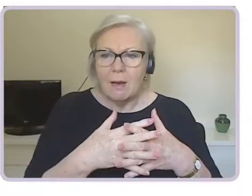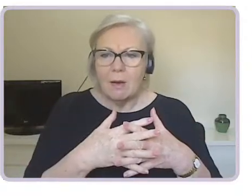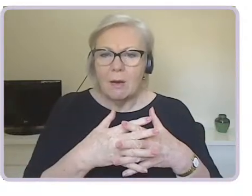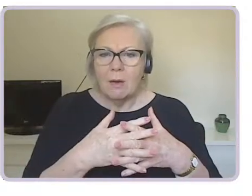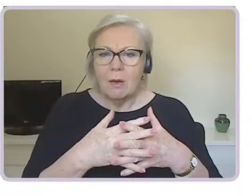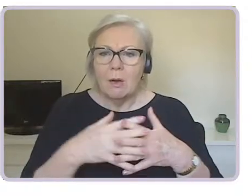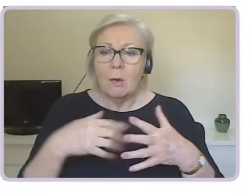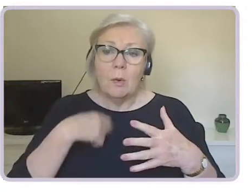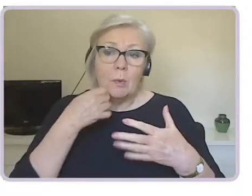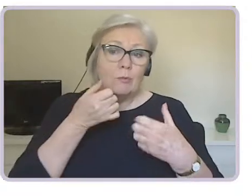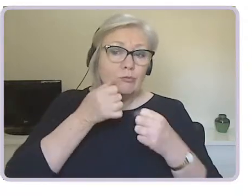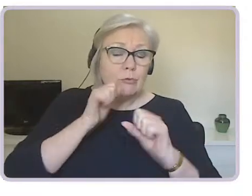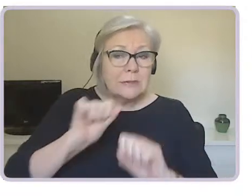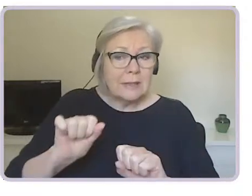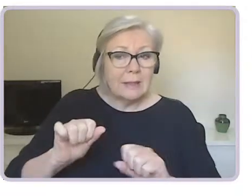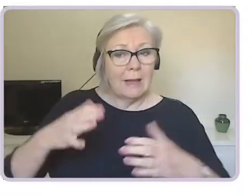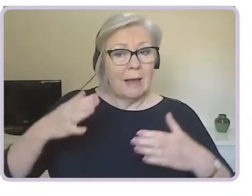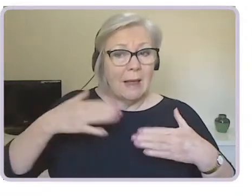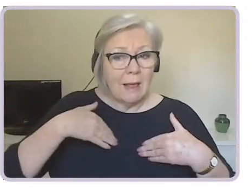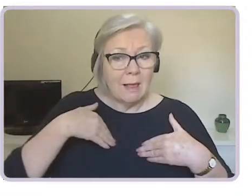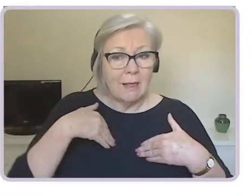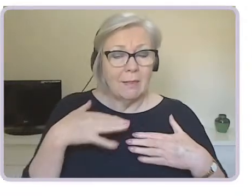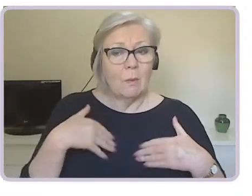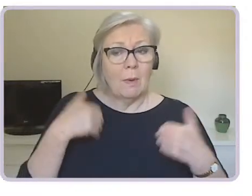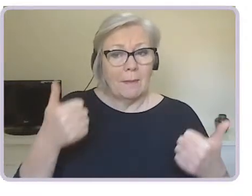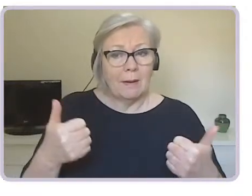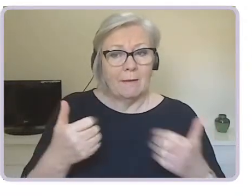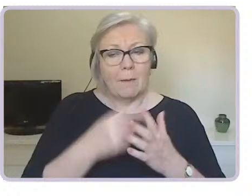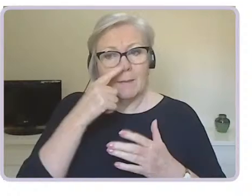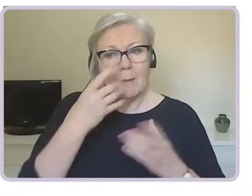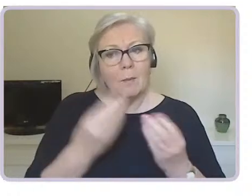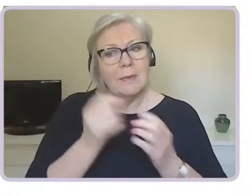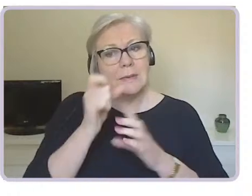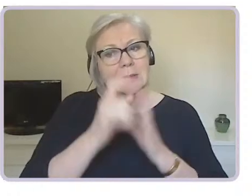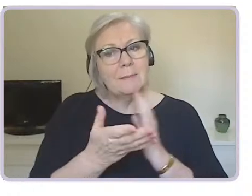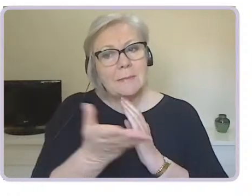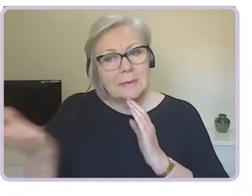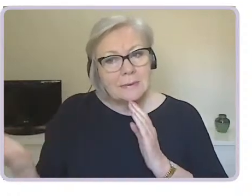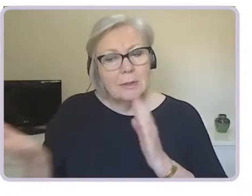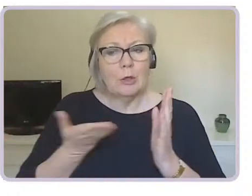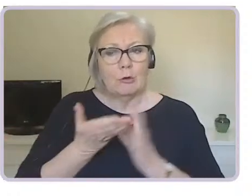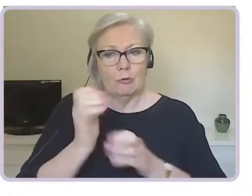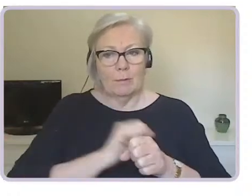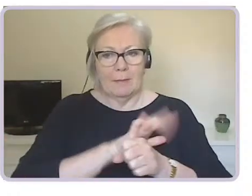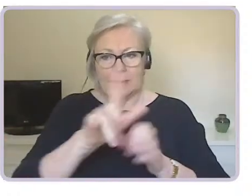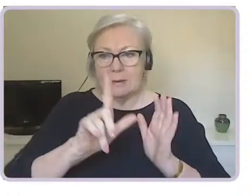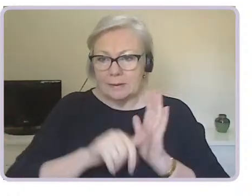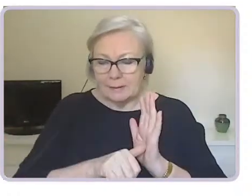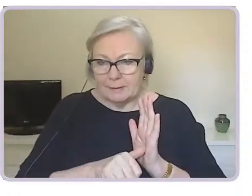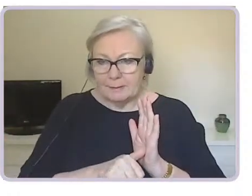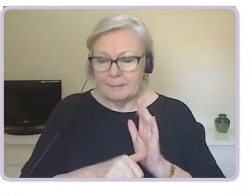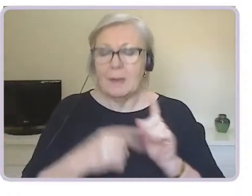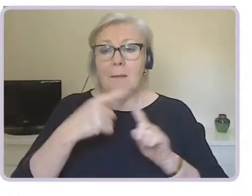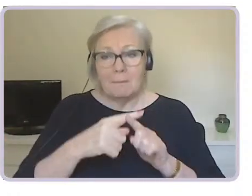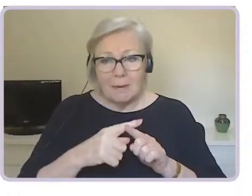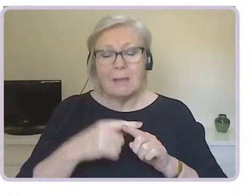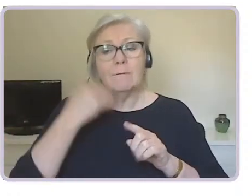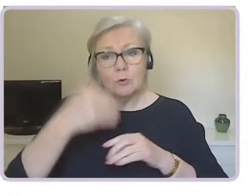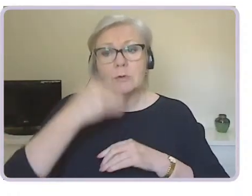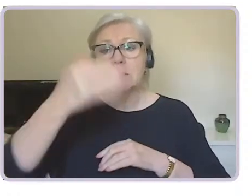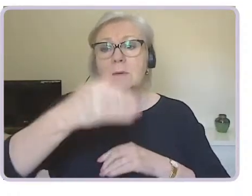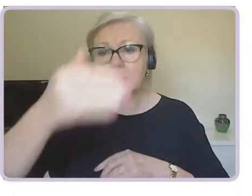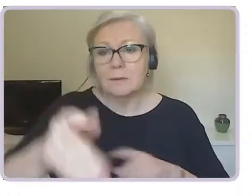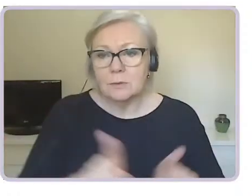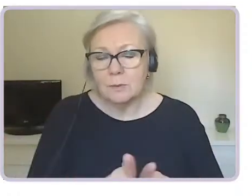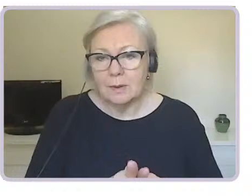protect the health and well-being of people with disabilities during the pandemic and beyond. And one of the things that